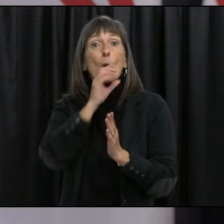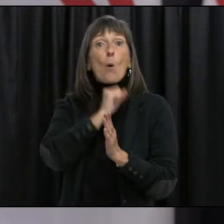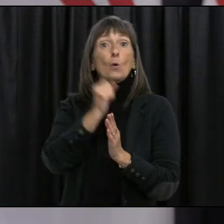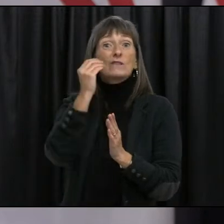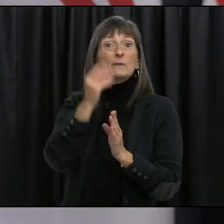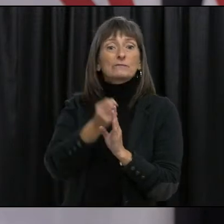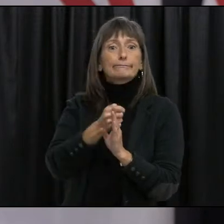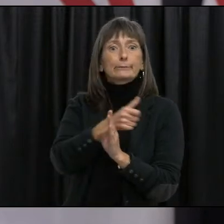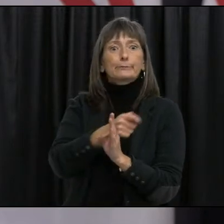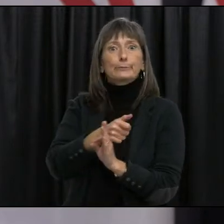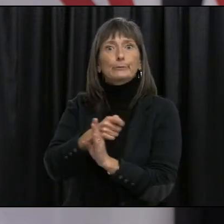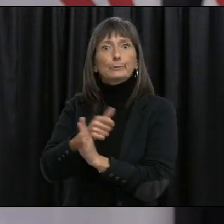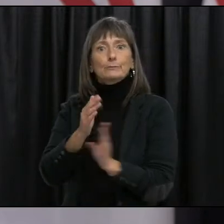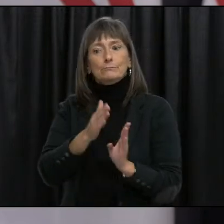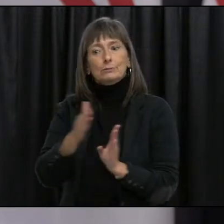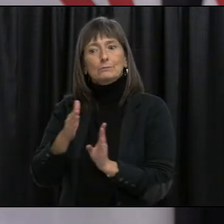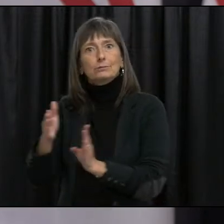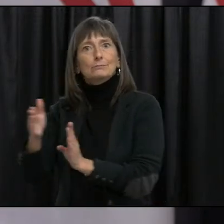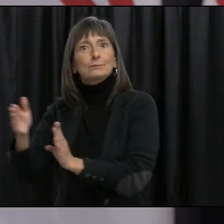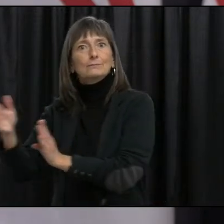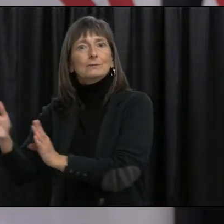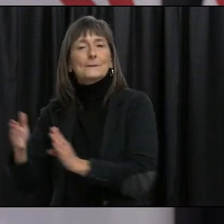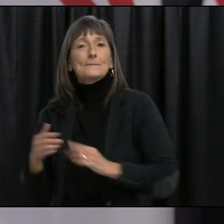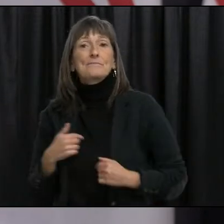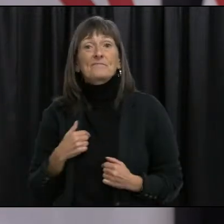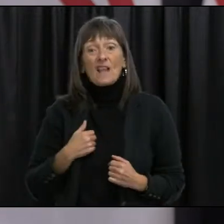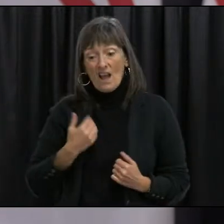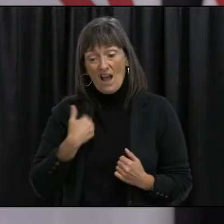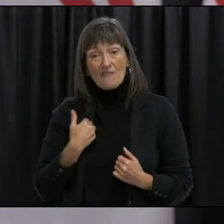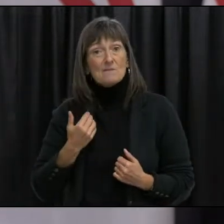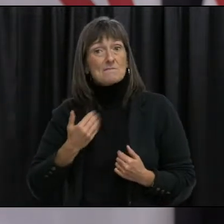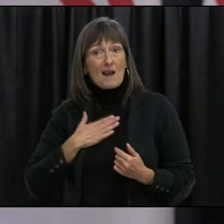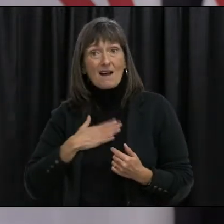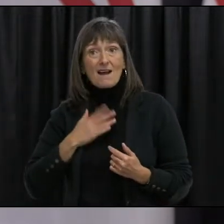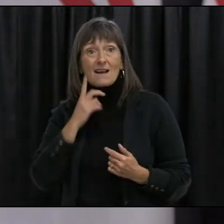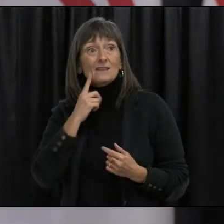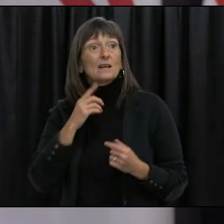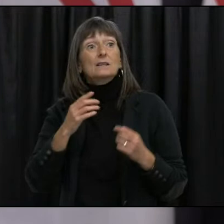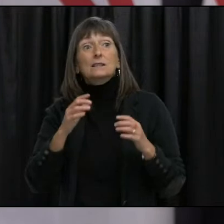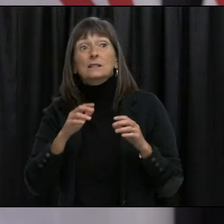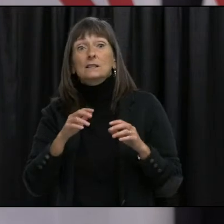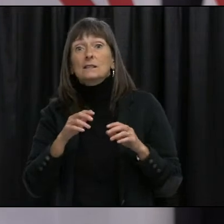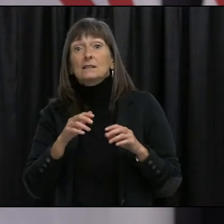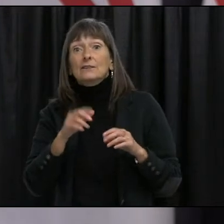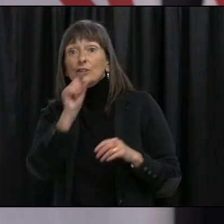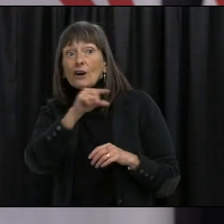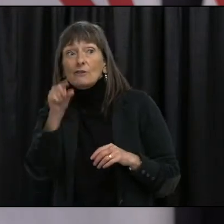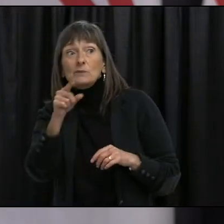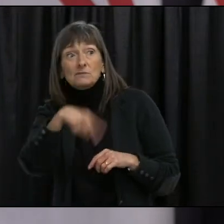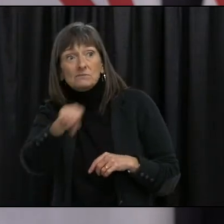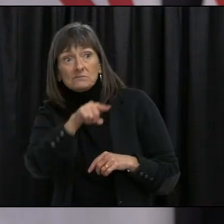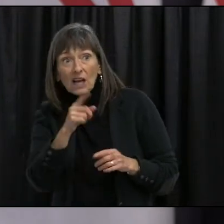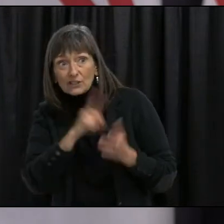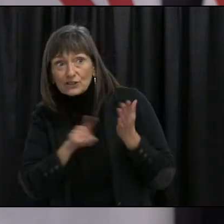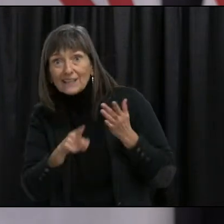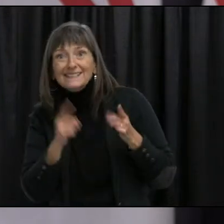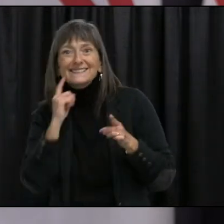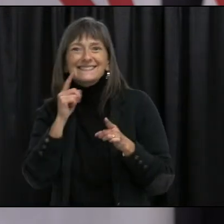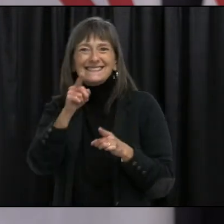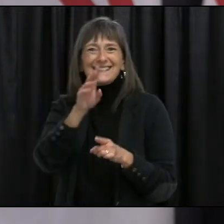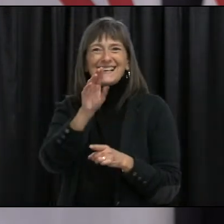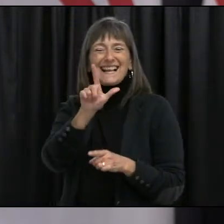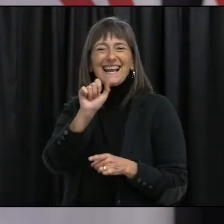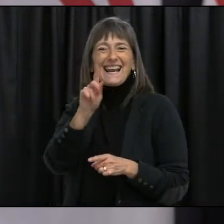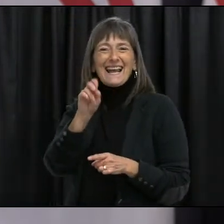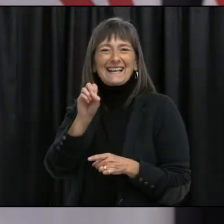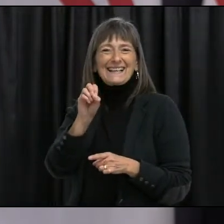virus. I have it on my phone. I'm checking with my colleagues in the House to make sure that they are. The member from Lake Melville has just given me a